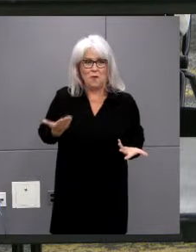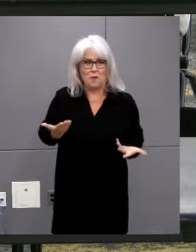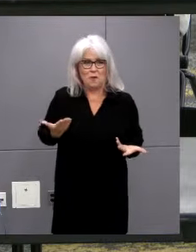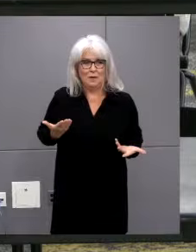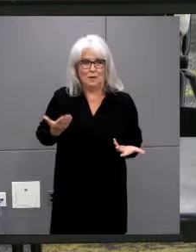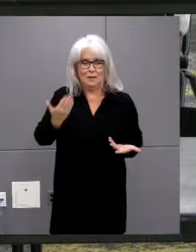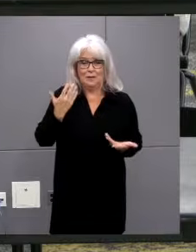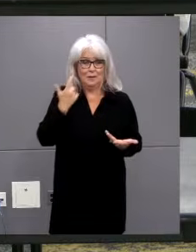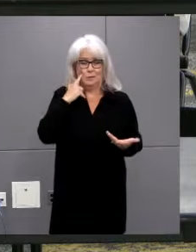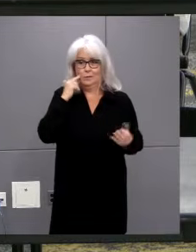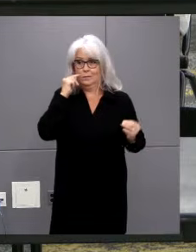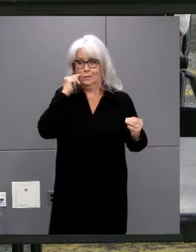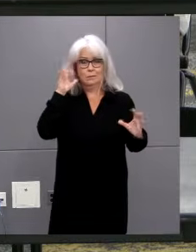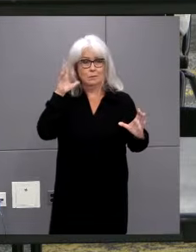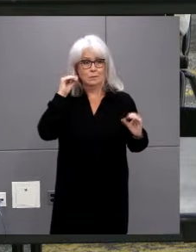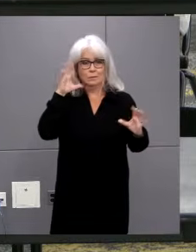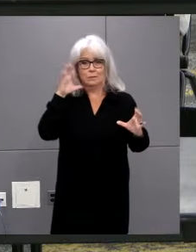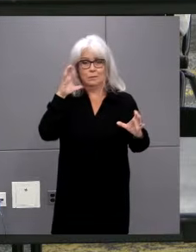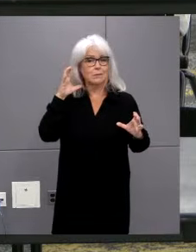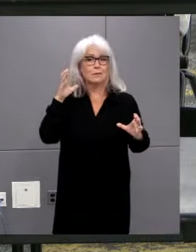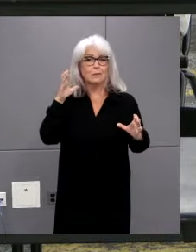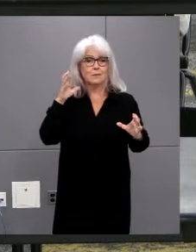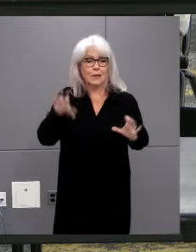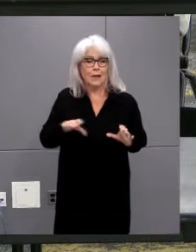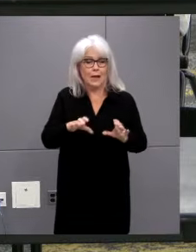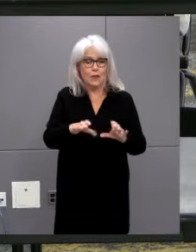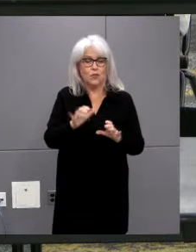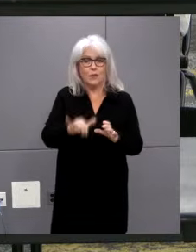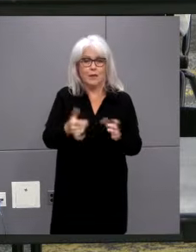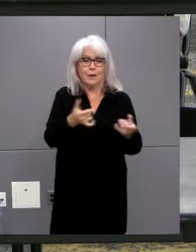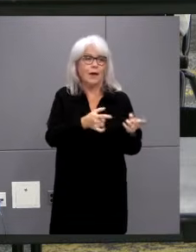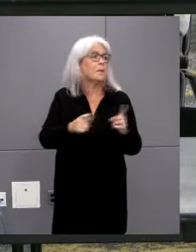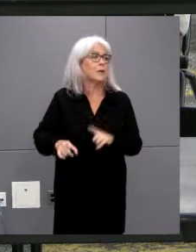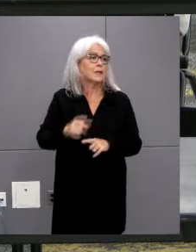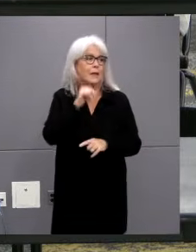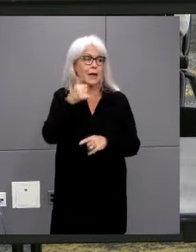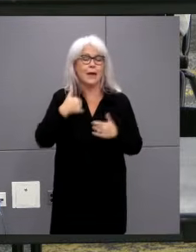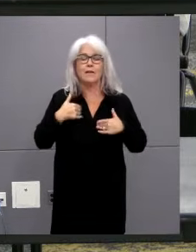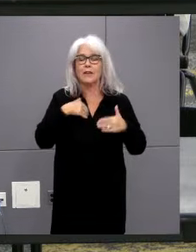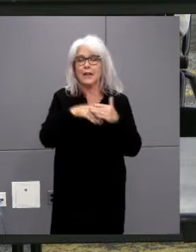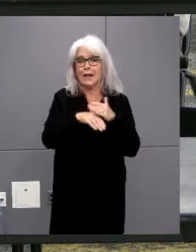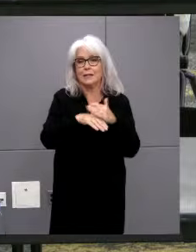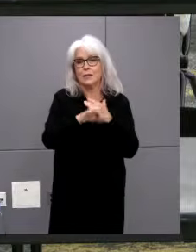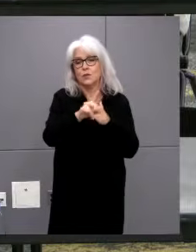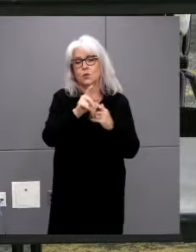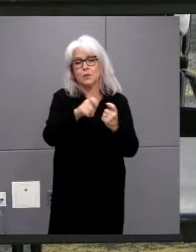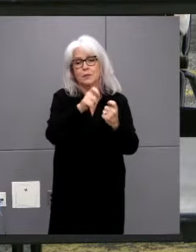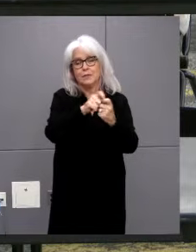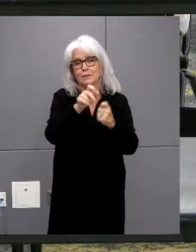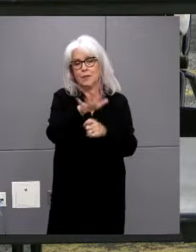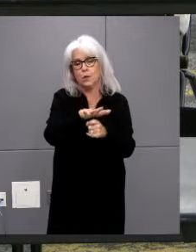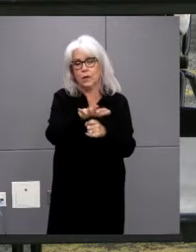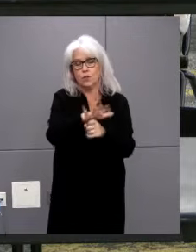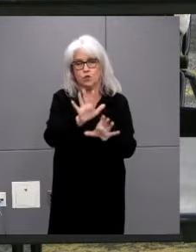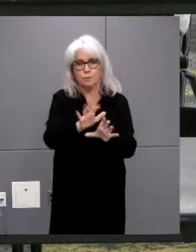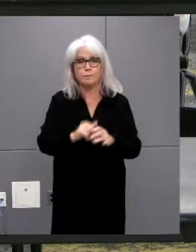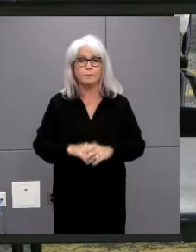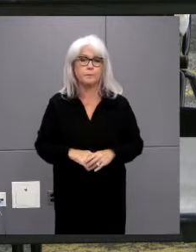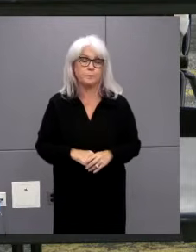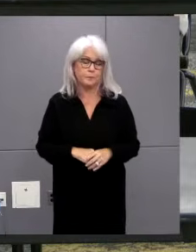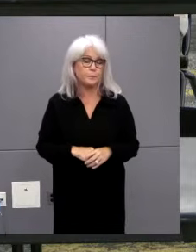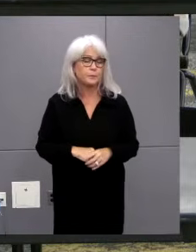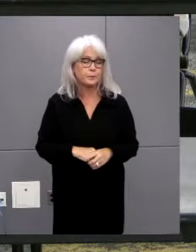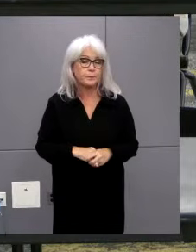was taken by surprise by the actions that took place in terms of not having access to a certain building.